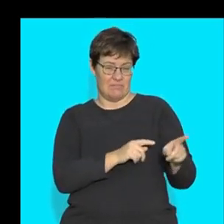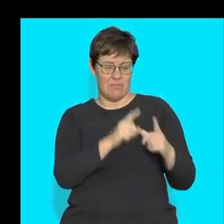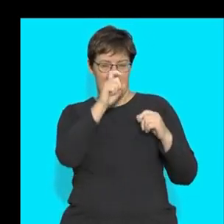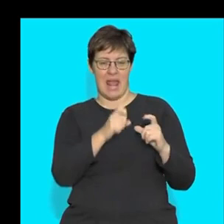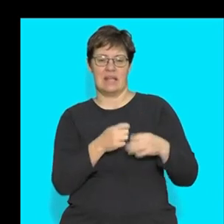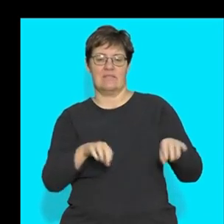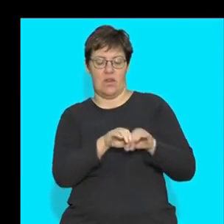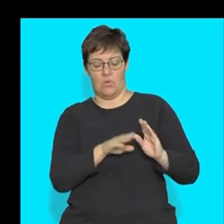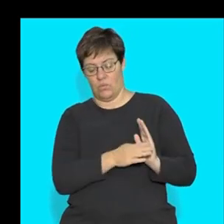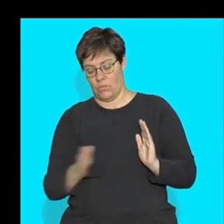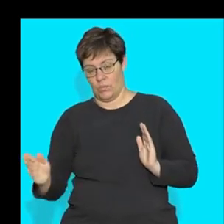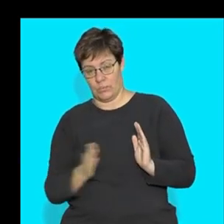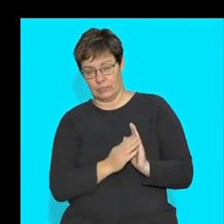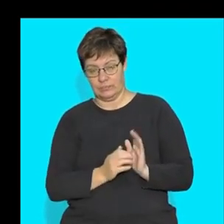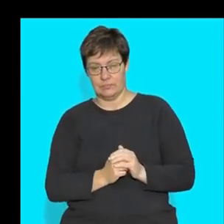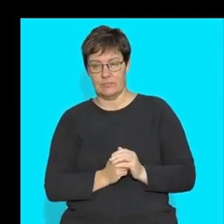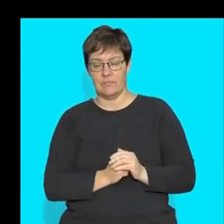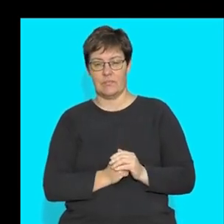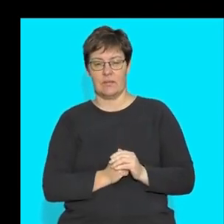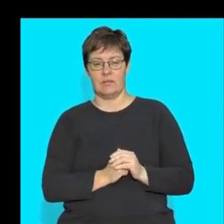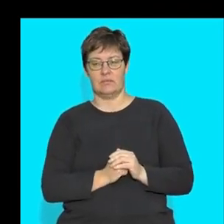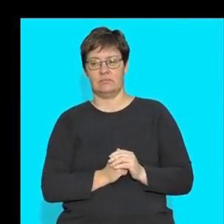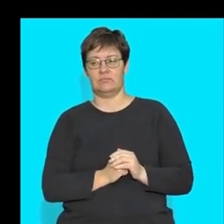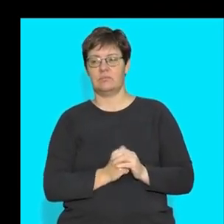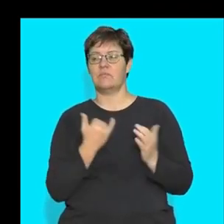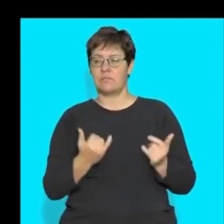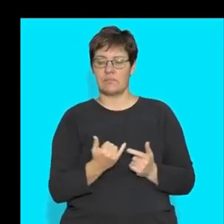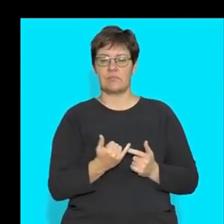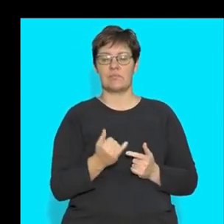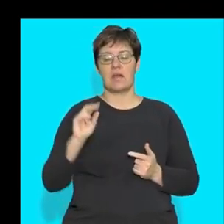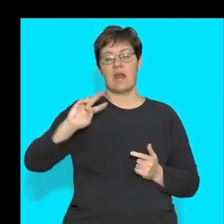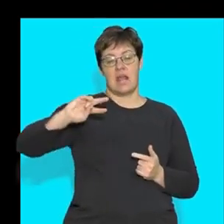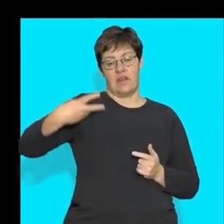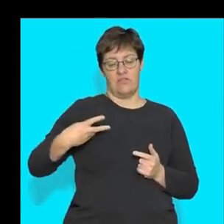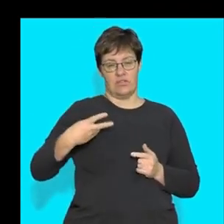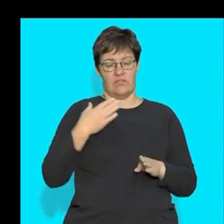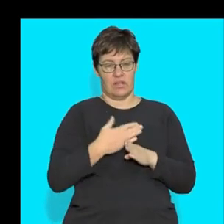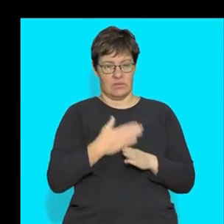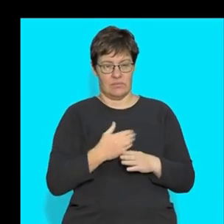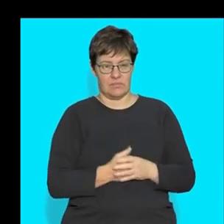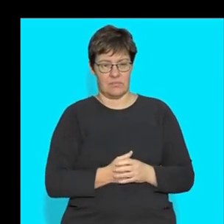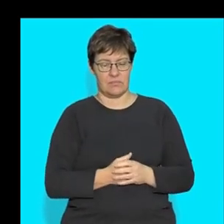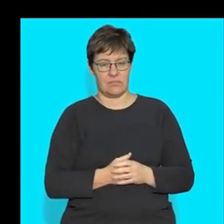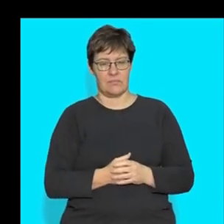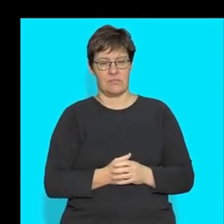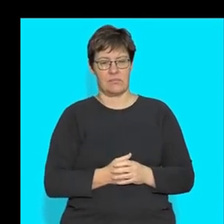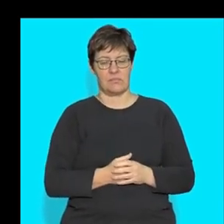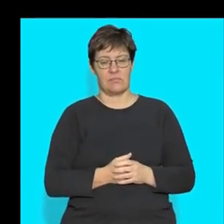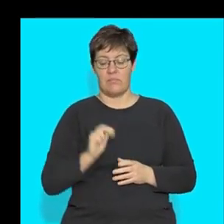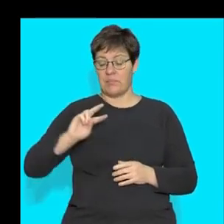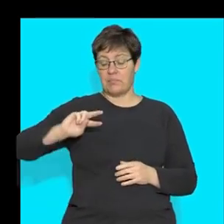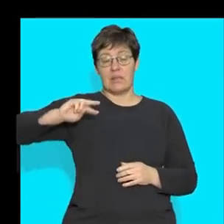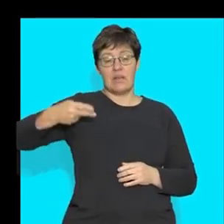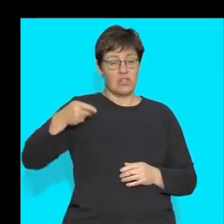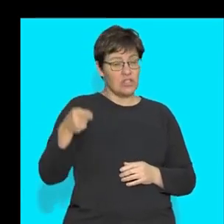your x value. Now, we have what we call an inverse function, excuse me. With